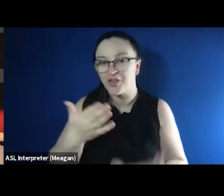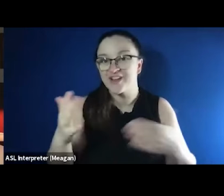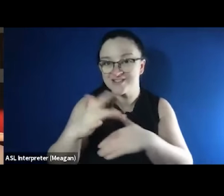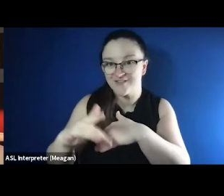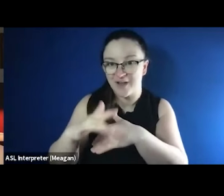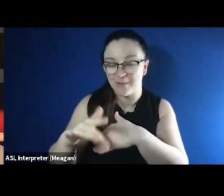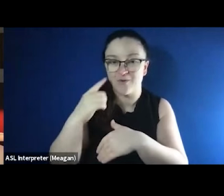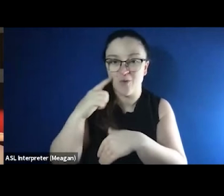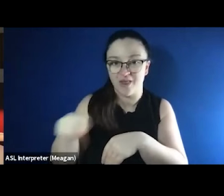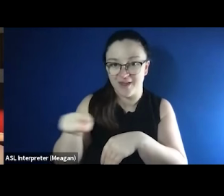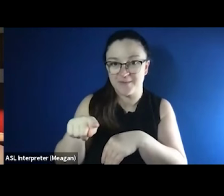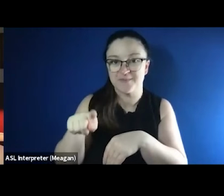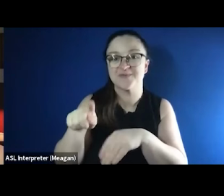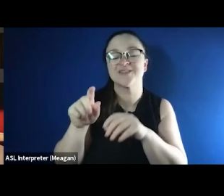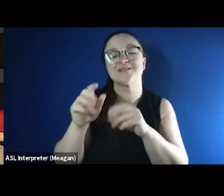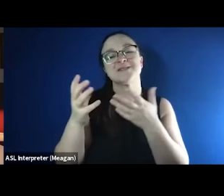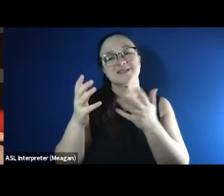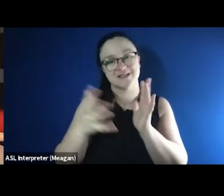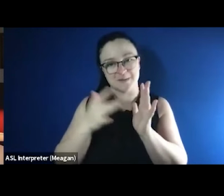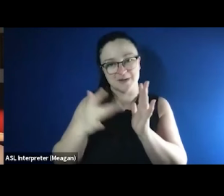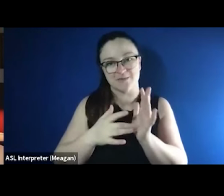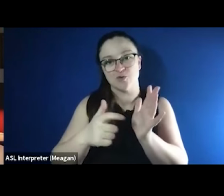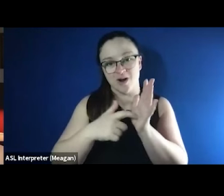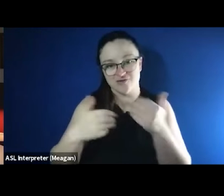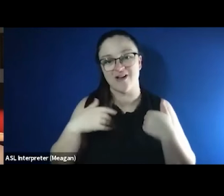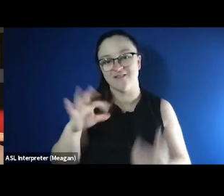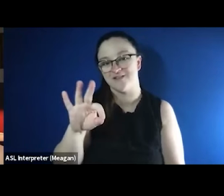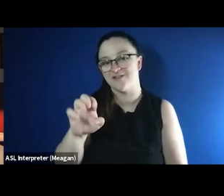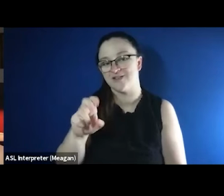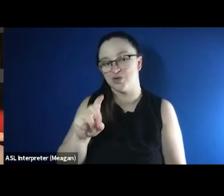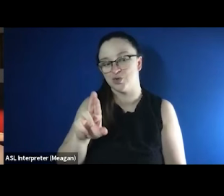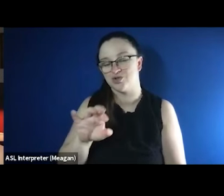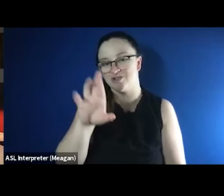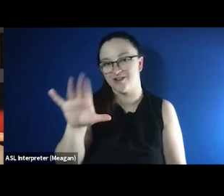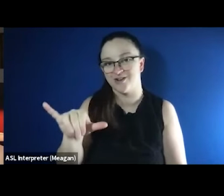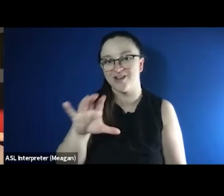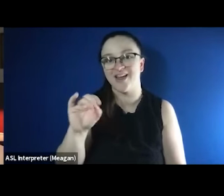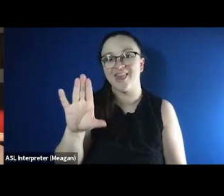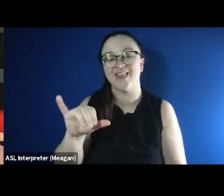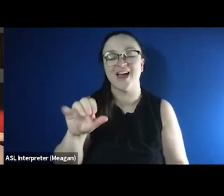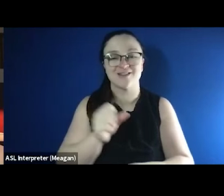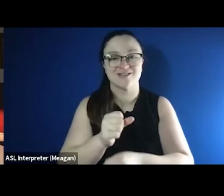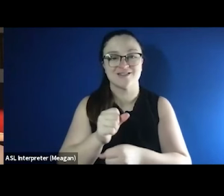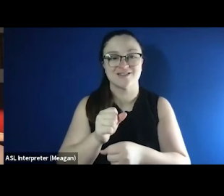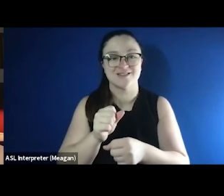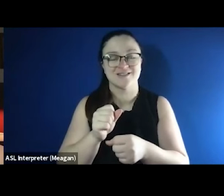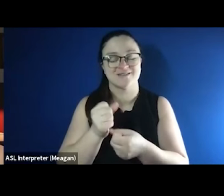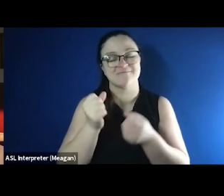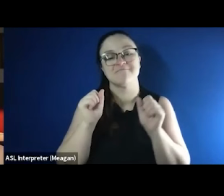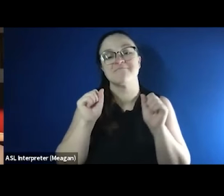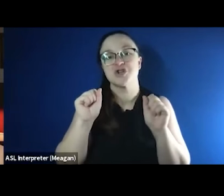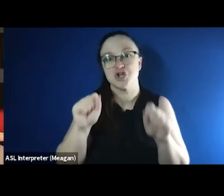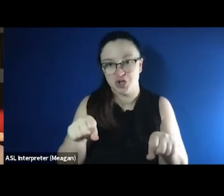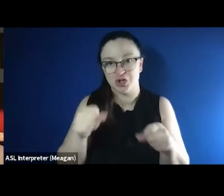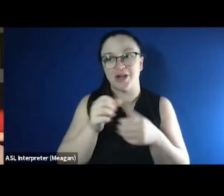can sometimes be required to use a fiduciary, which can lend itself to the risk of financial abuse among a vulnerable elder. We